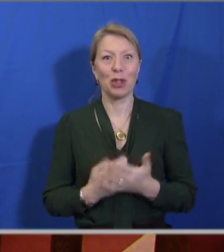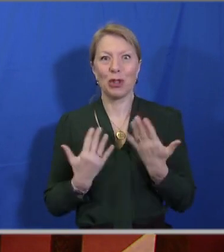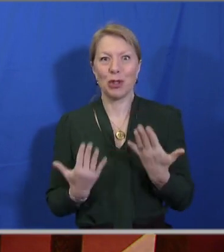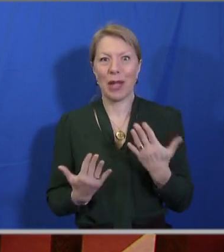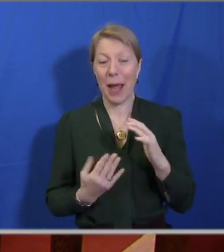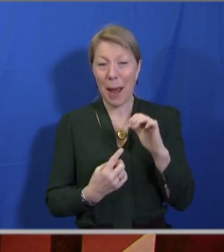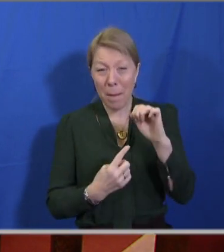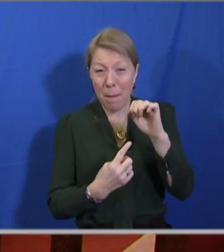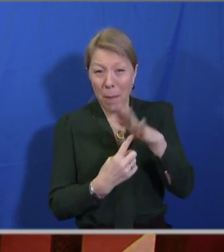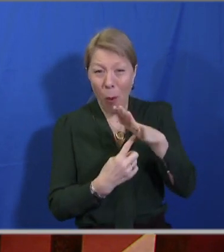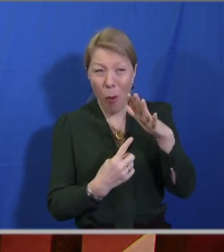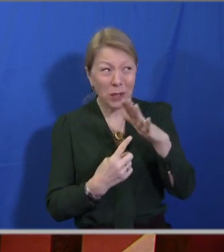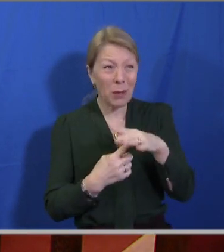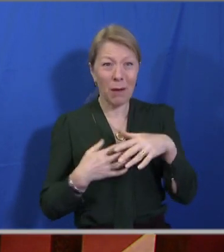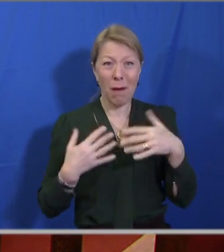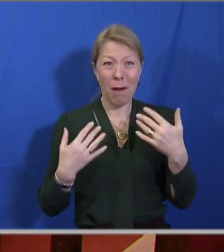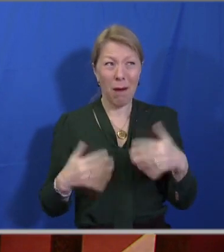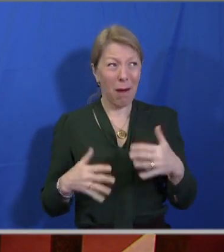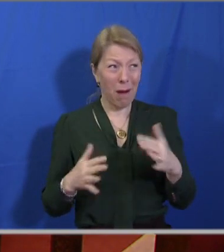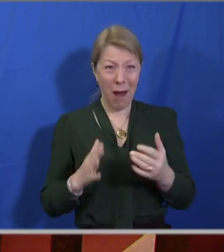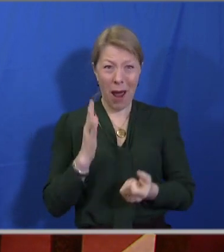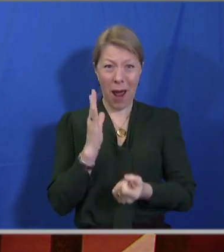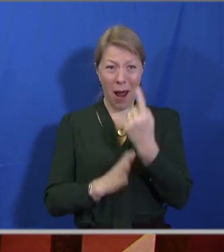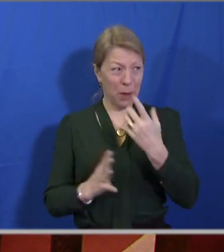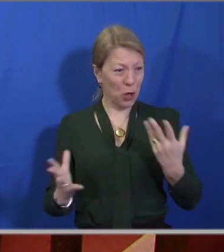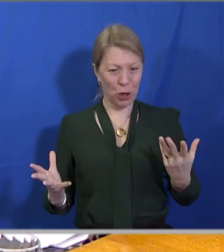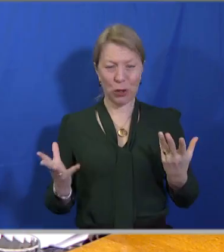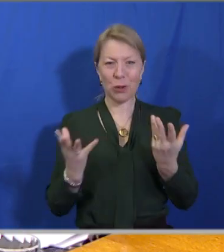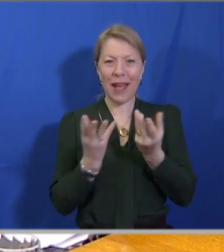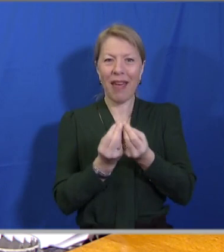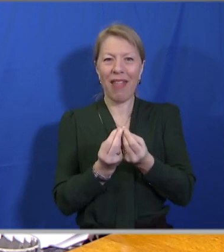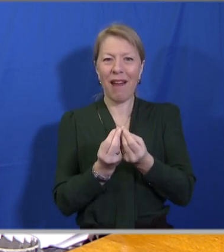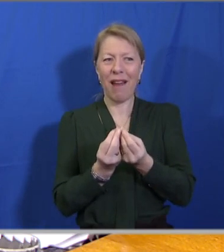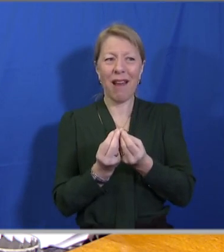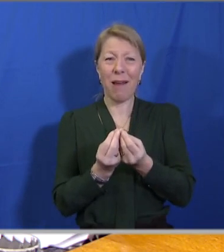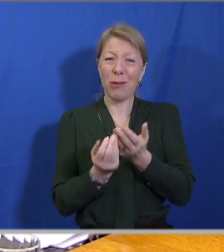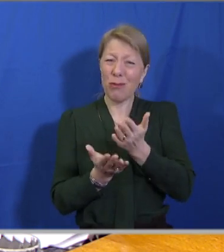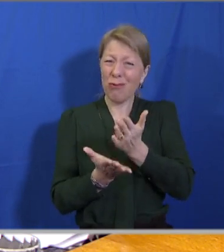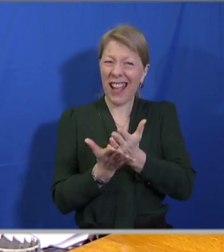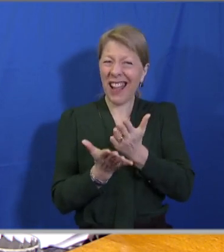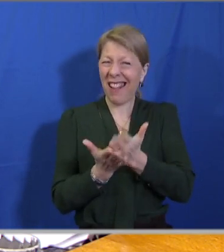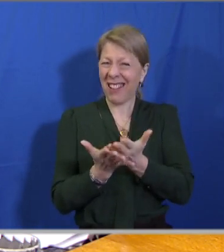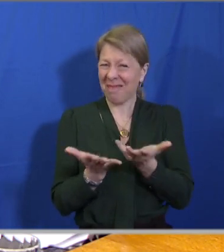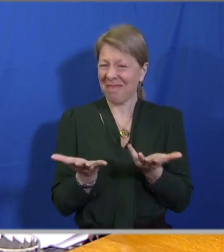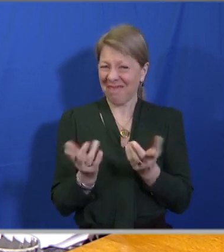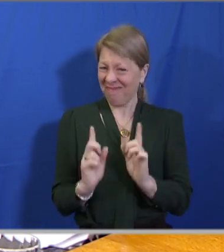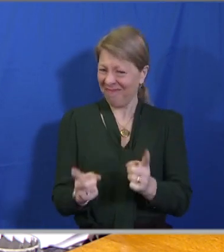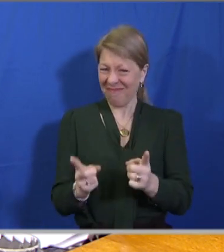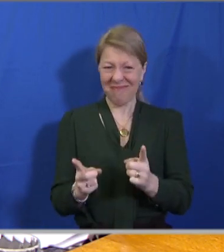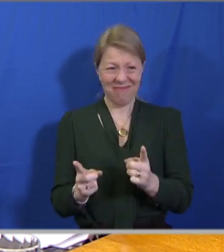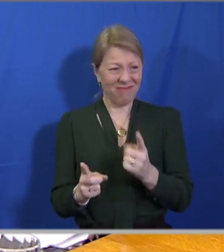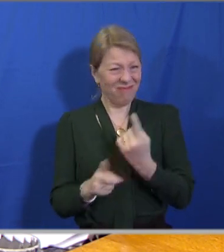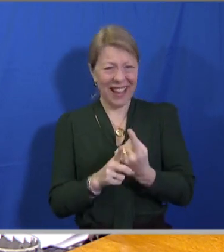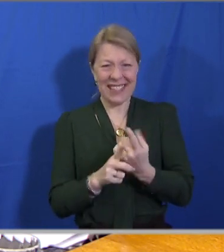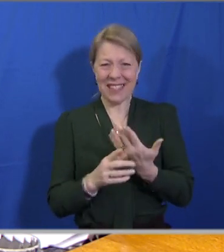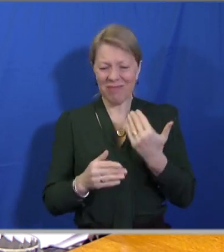day, but also a very natural day in a sense of the terms of how this committee